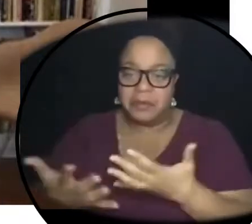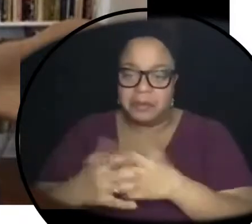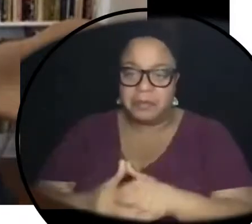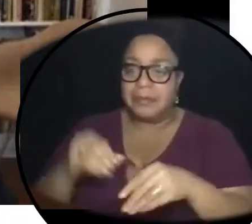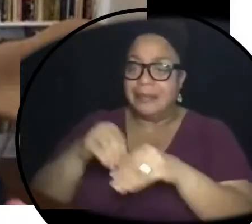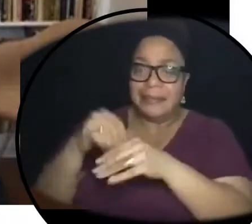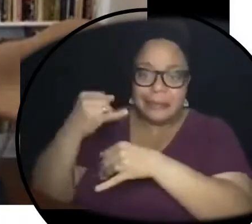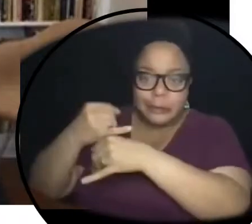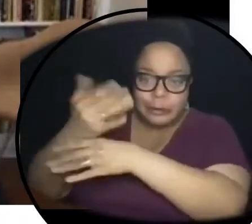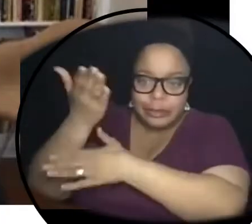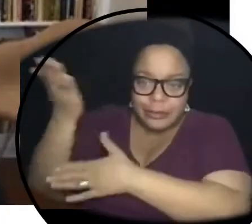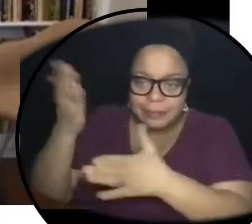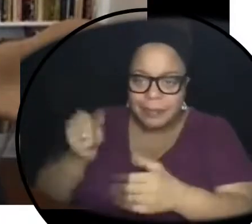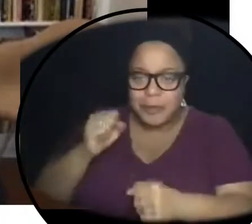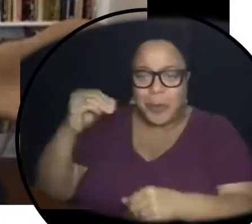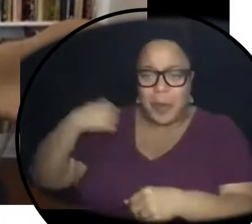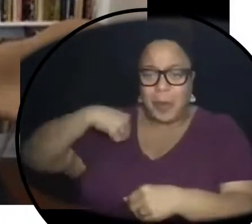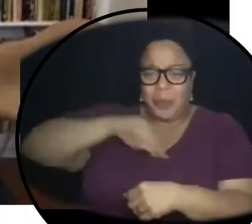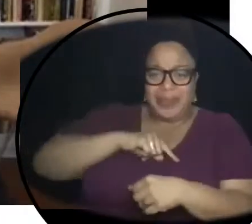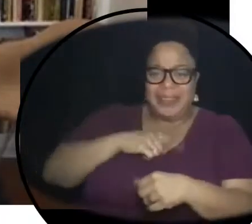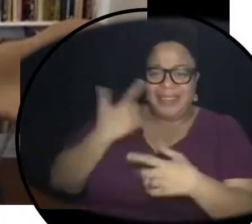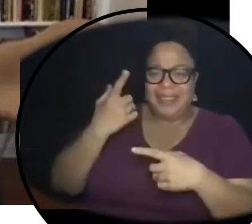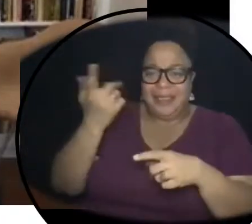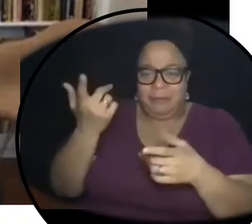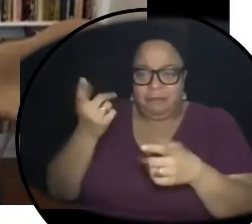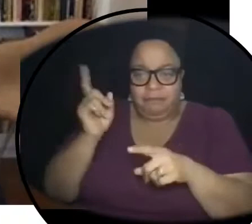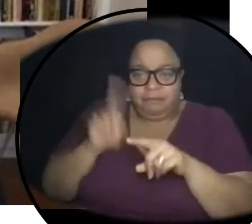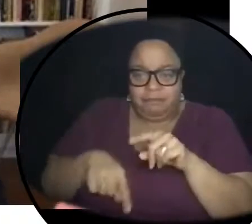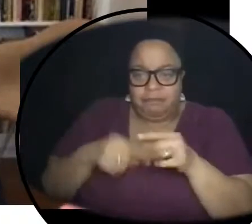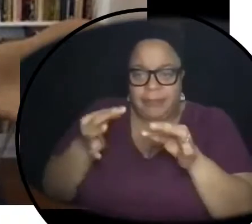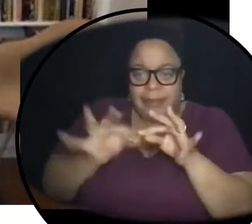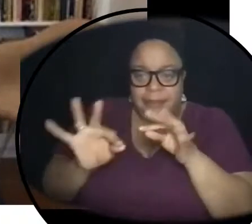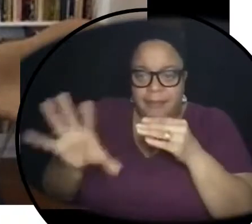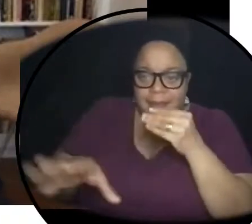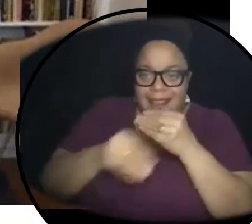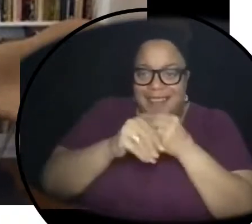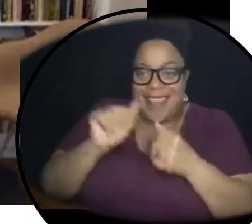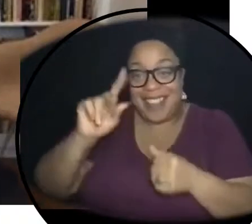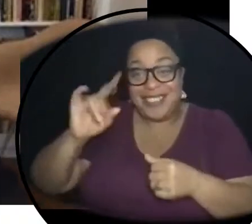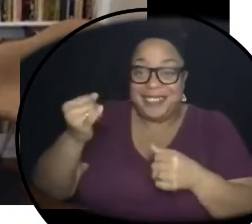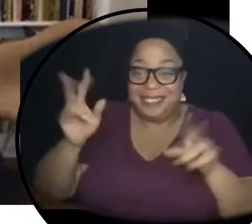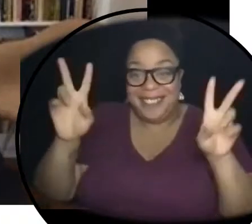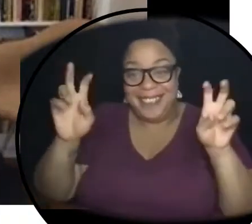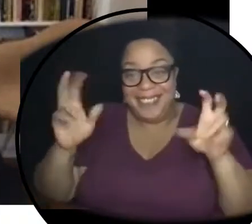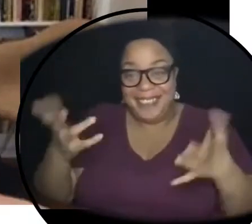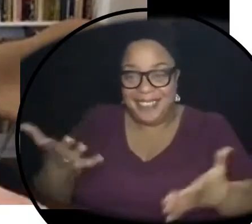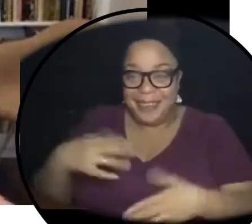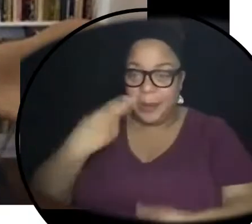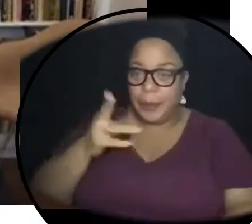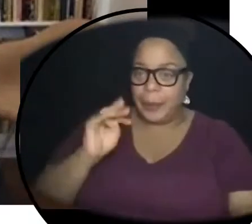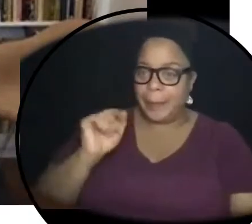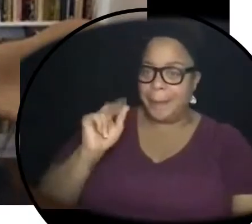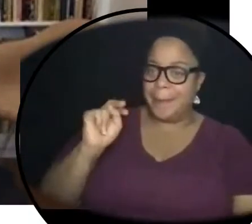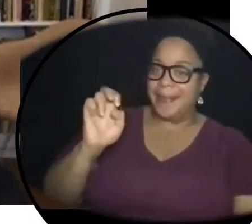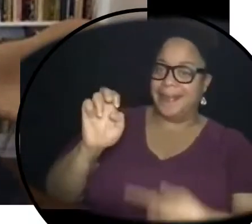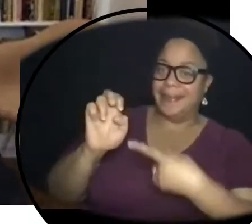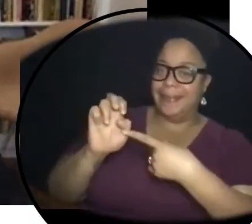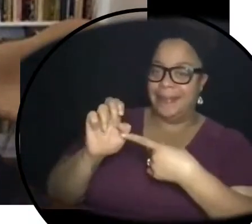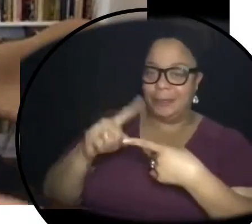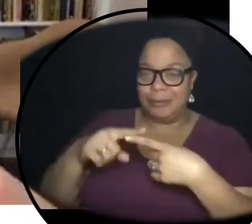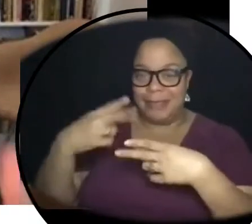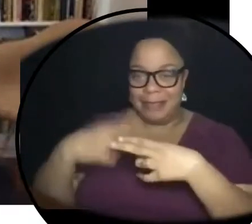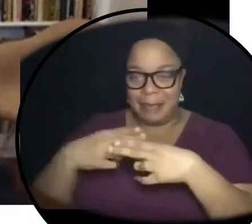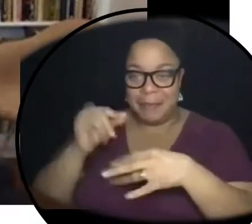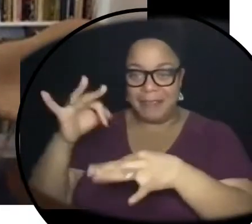a more humane class bias, a more humane violence, a more humane wall,